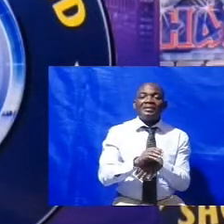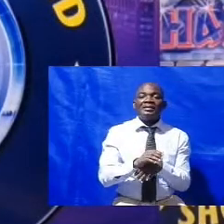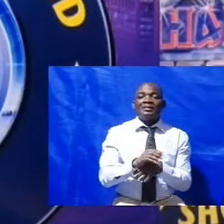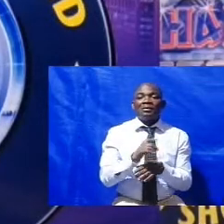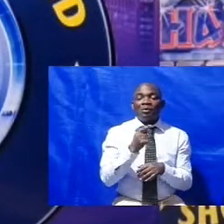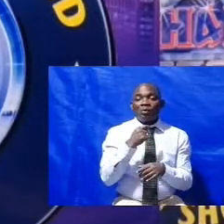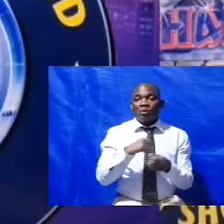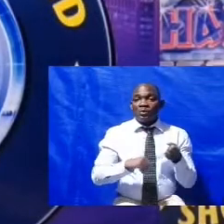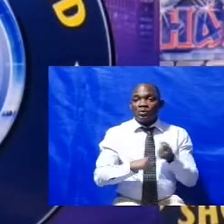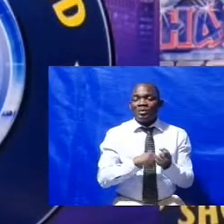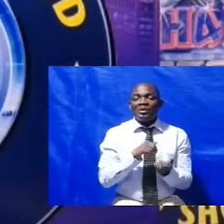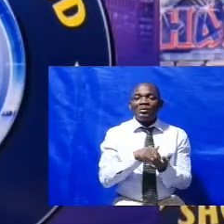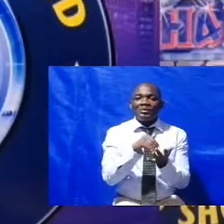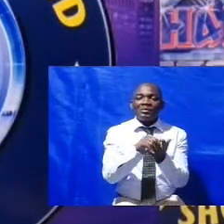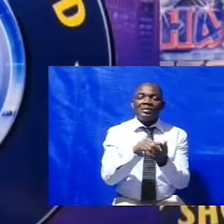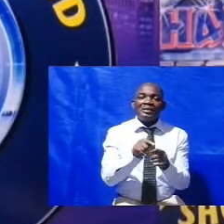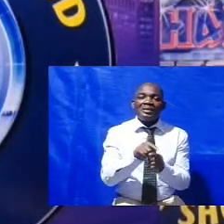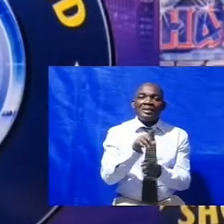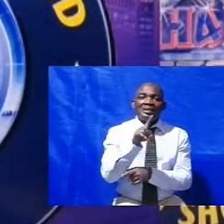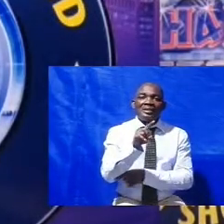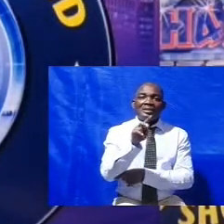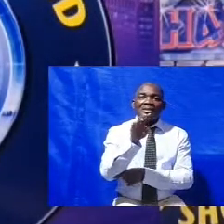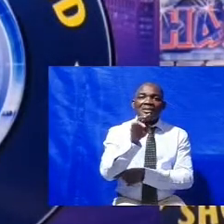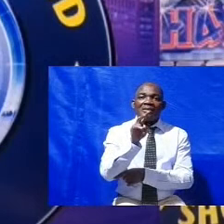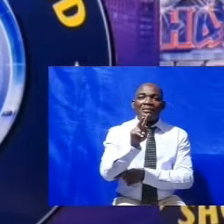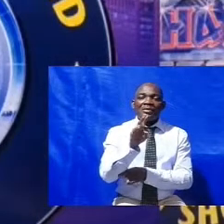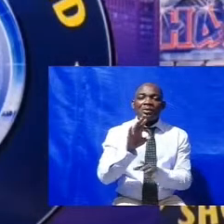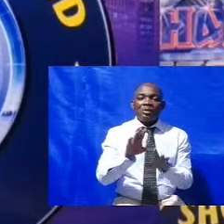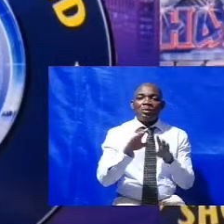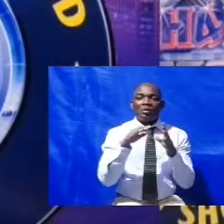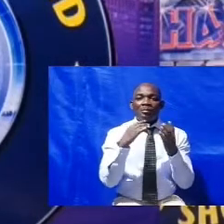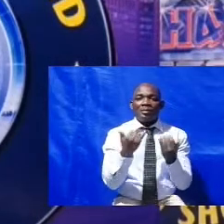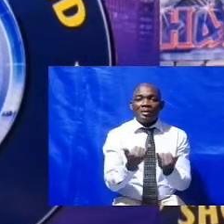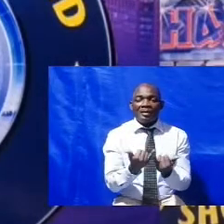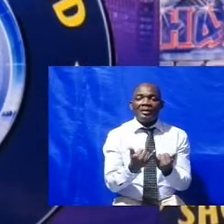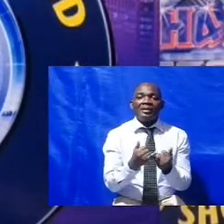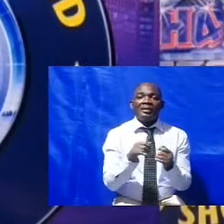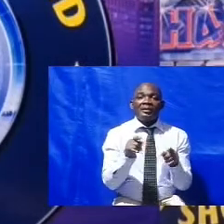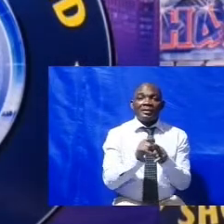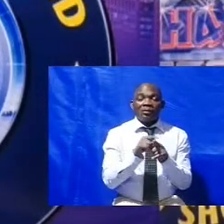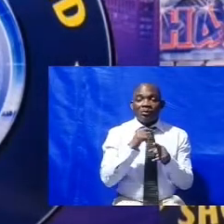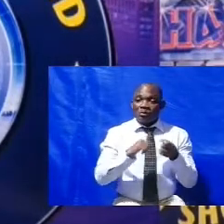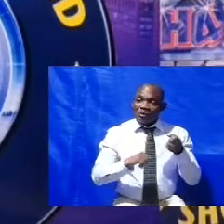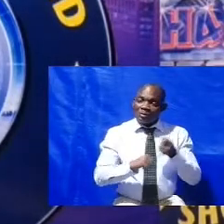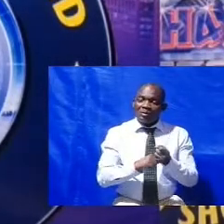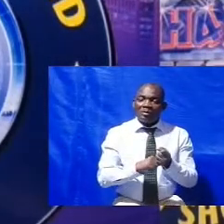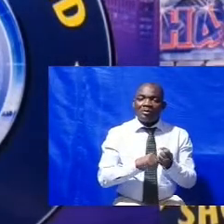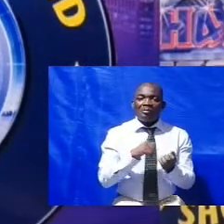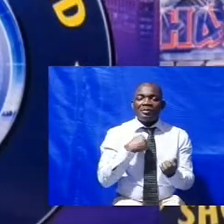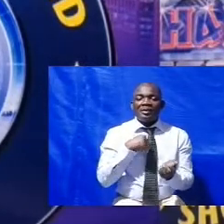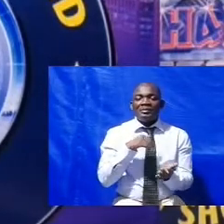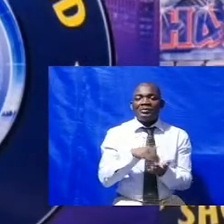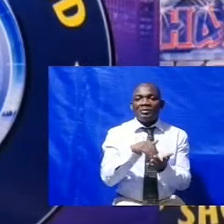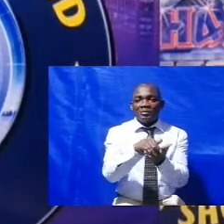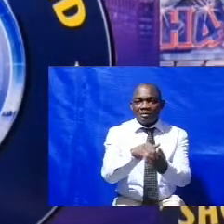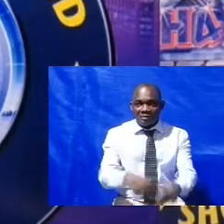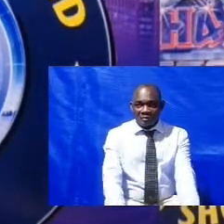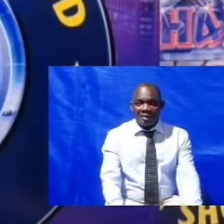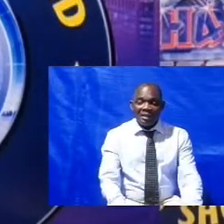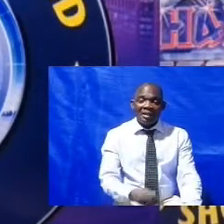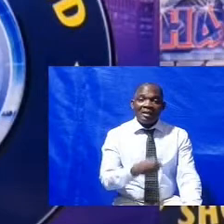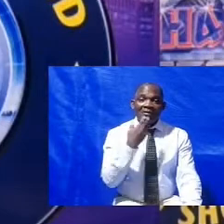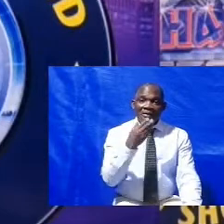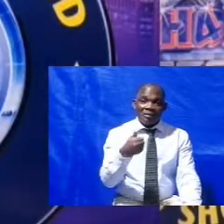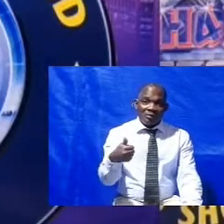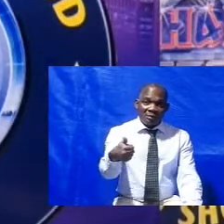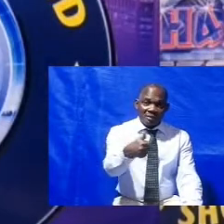Fast Chapel FCC, my proud sponsors, and DV Unlimited Company Limited, also part of my